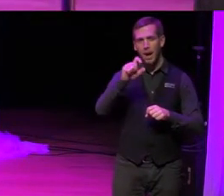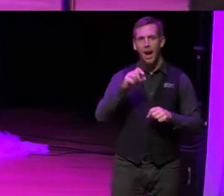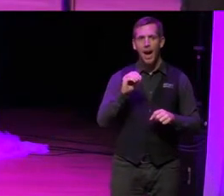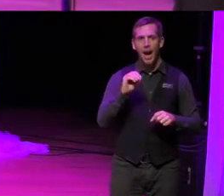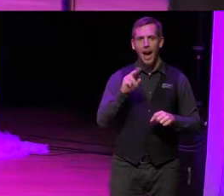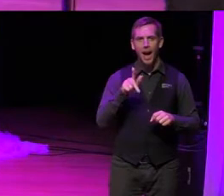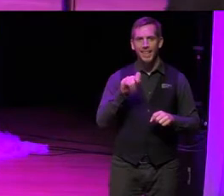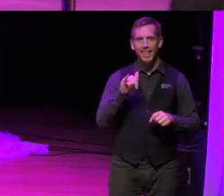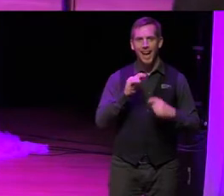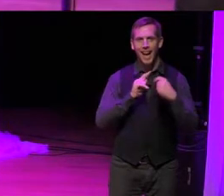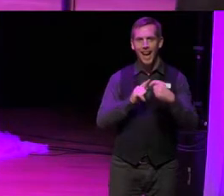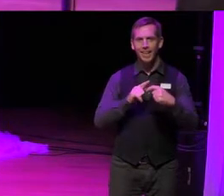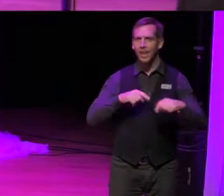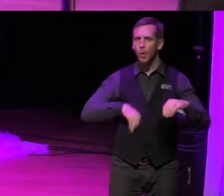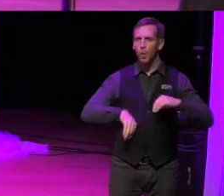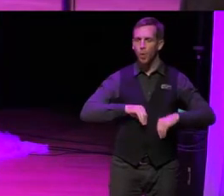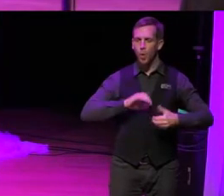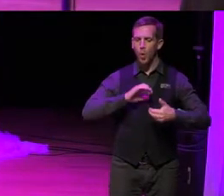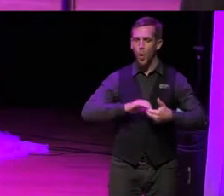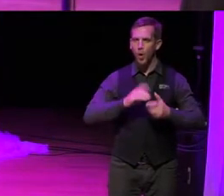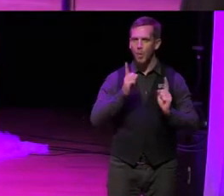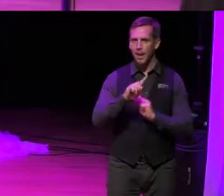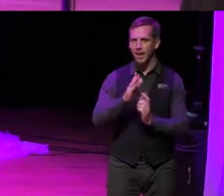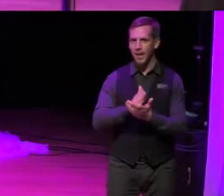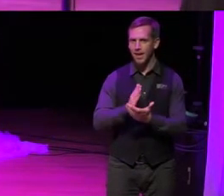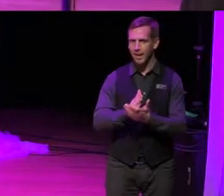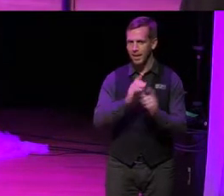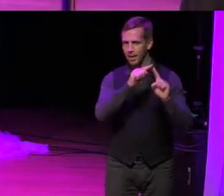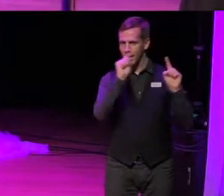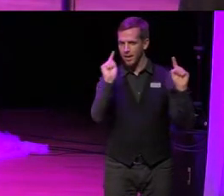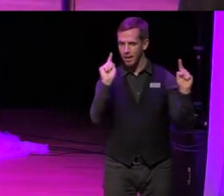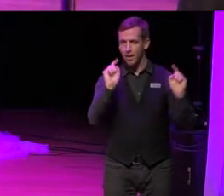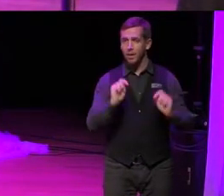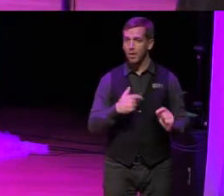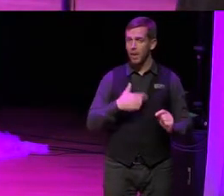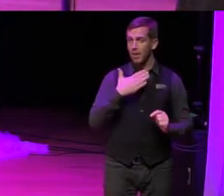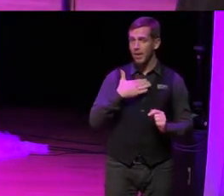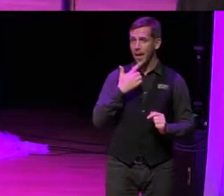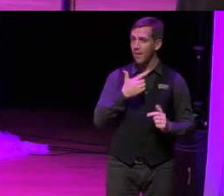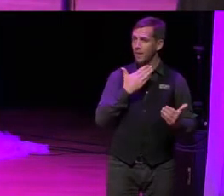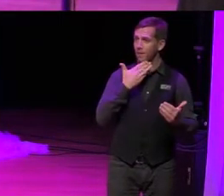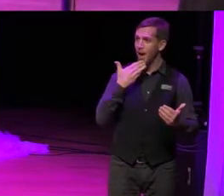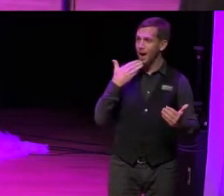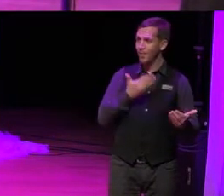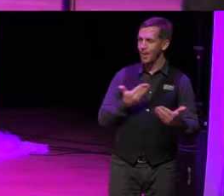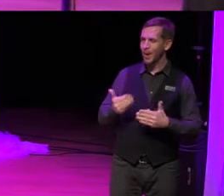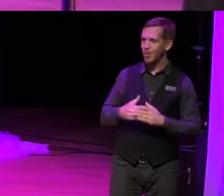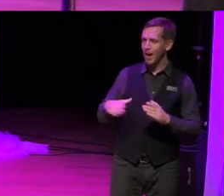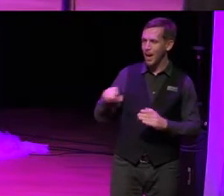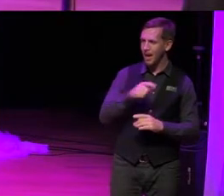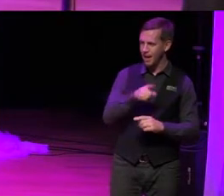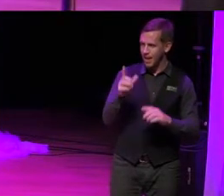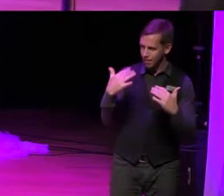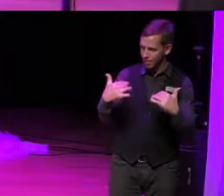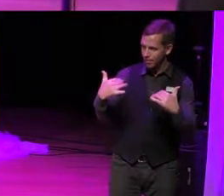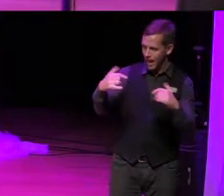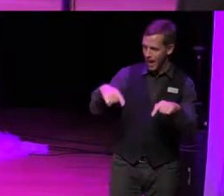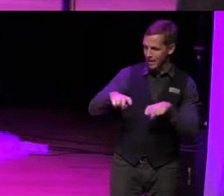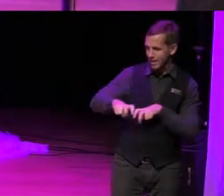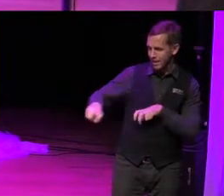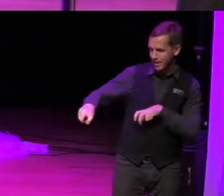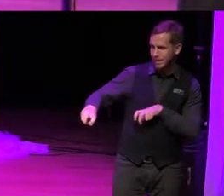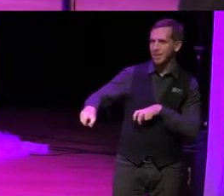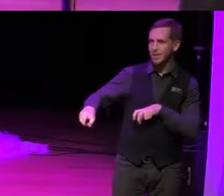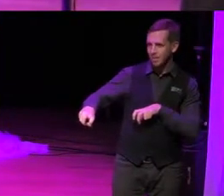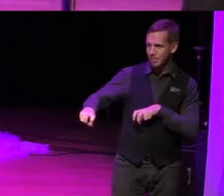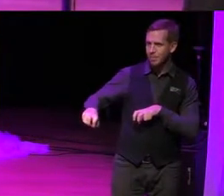rights. I would like to warmly welcome all of you joining us here today, as well as all